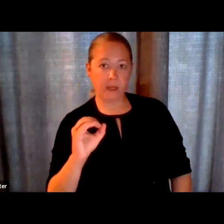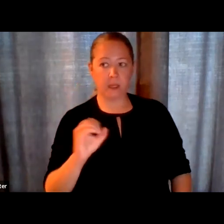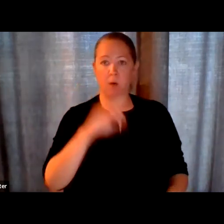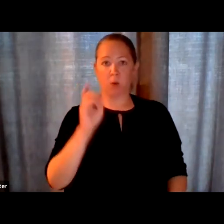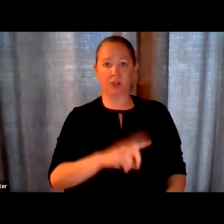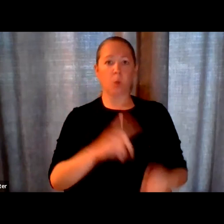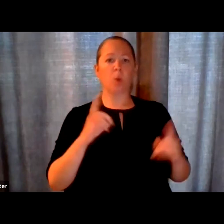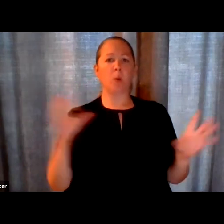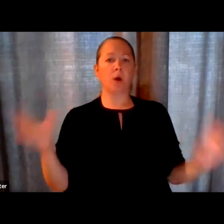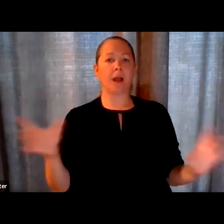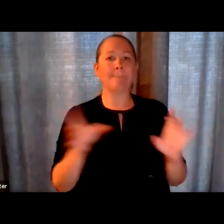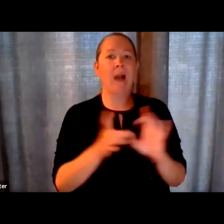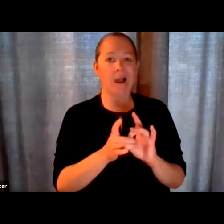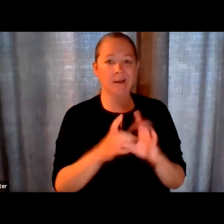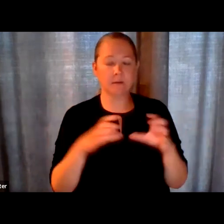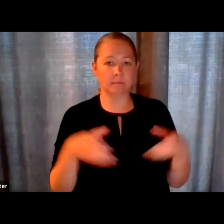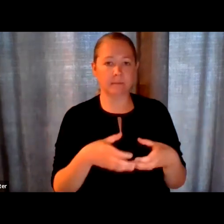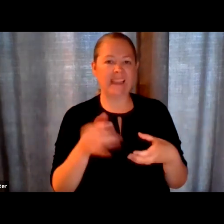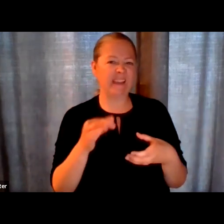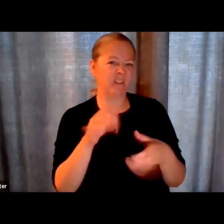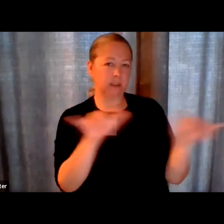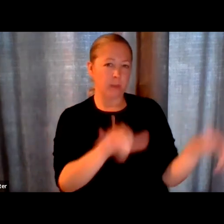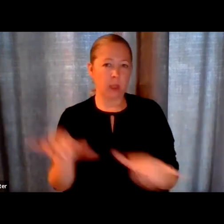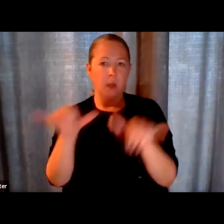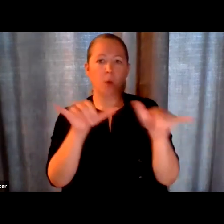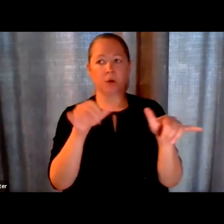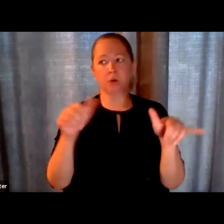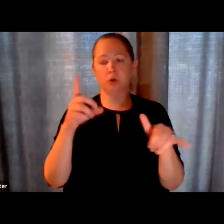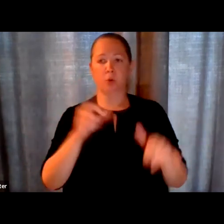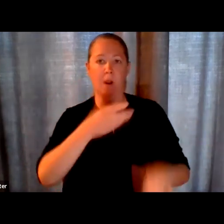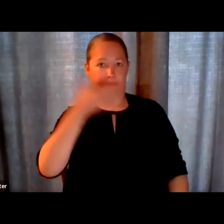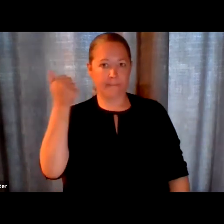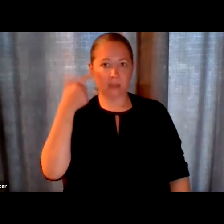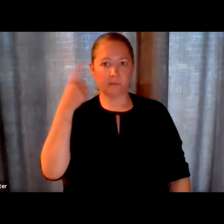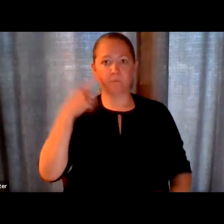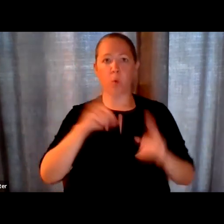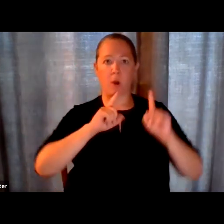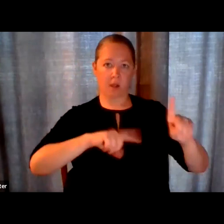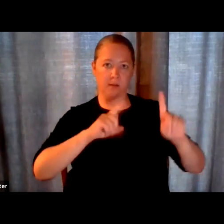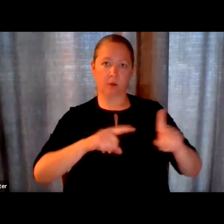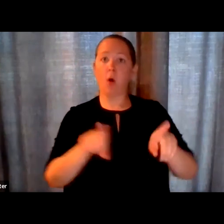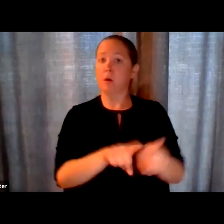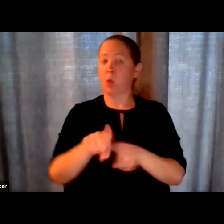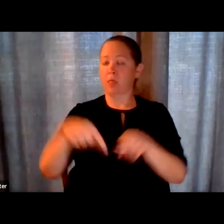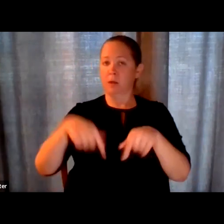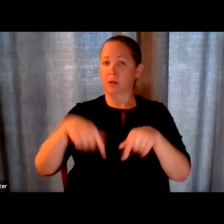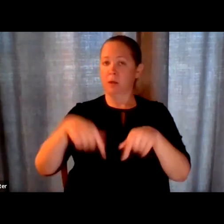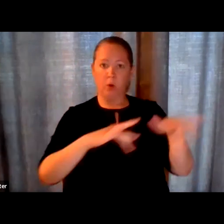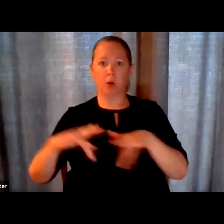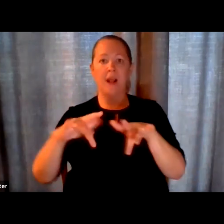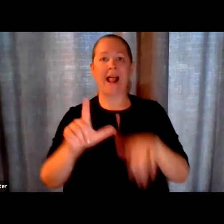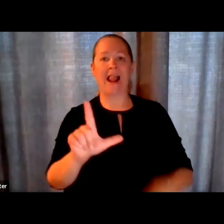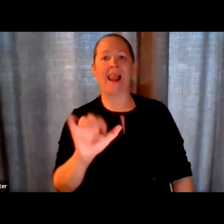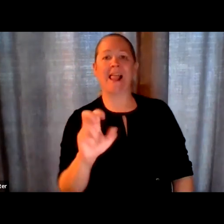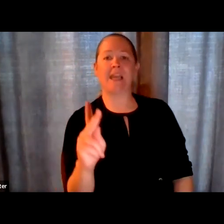and we'll do the best that we can to get to them. Also, this is being recorded, and a link to it will be provided